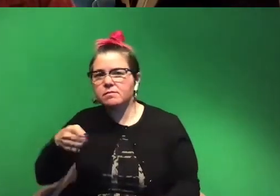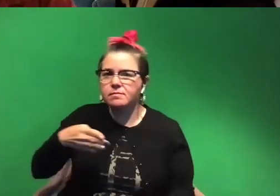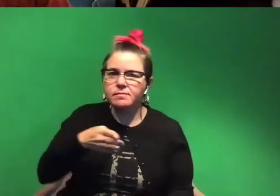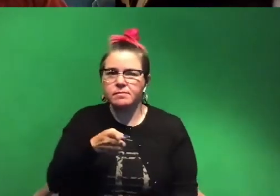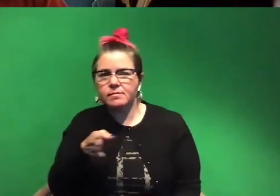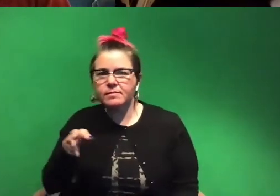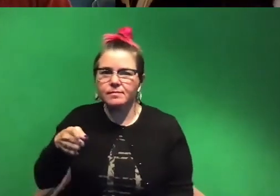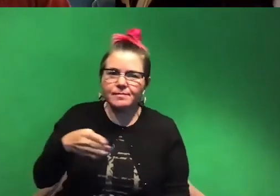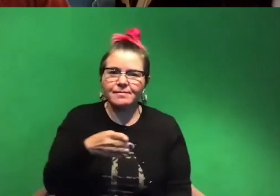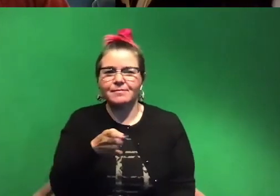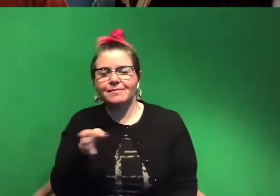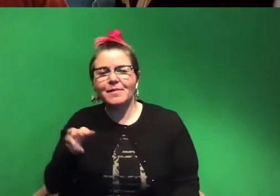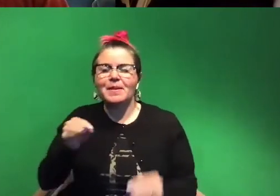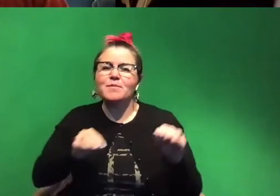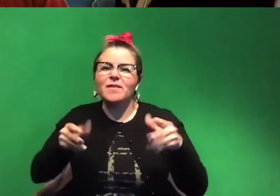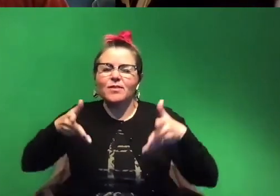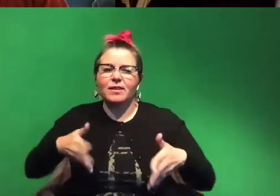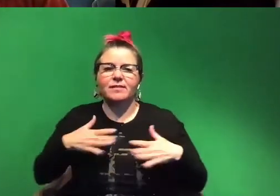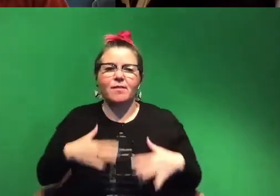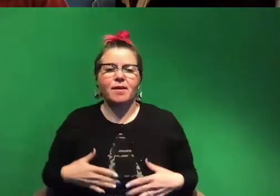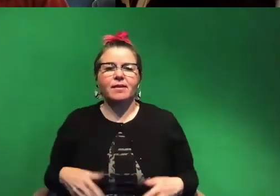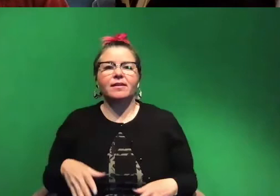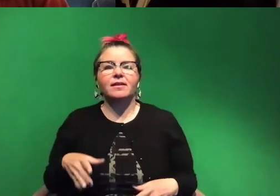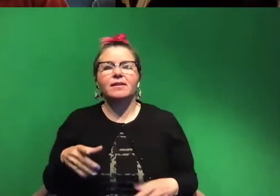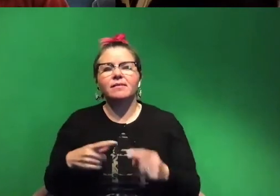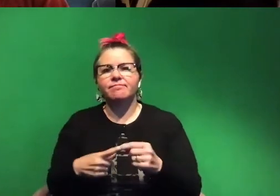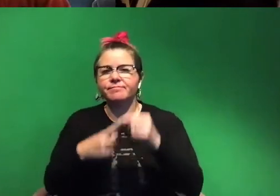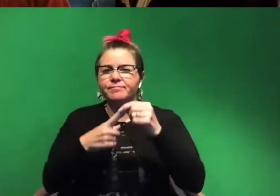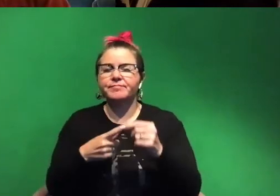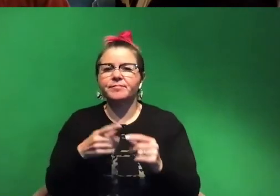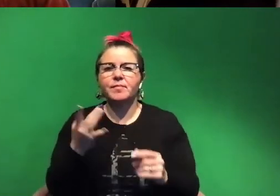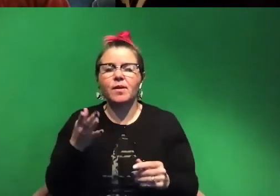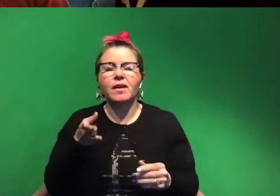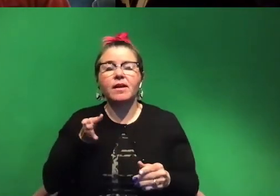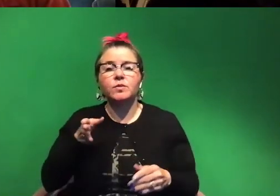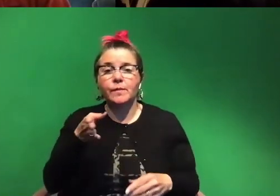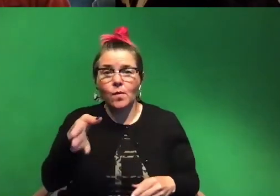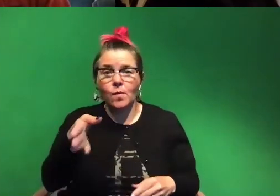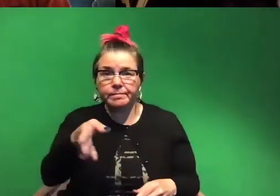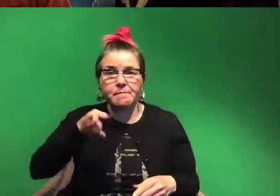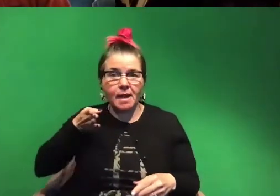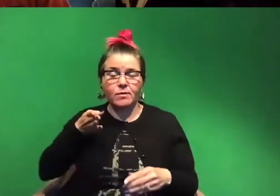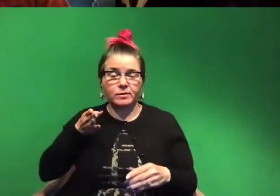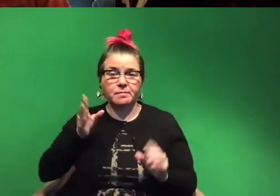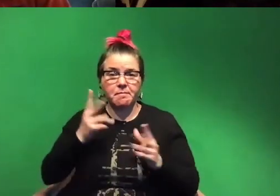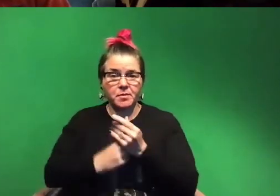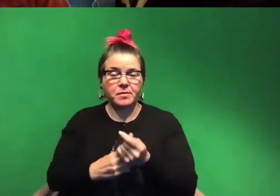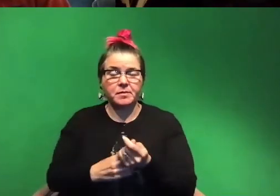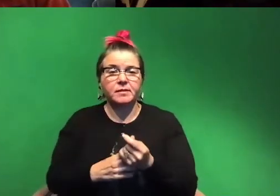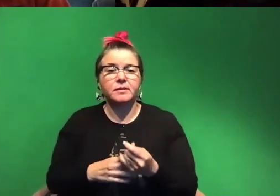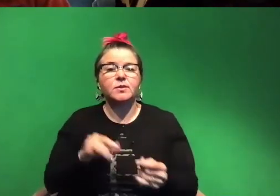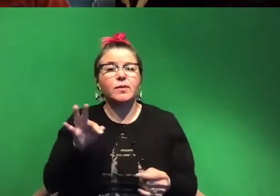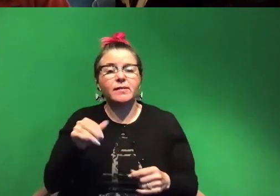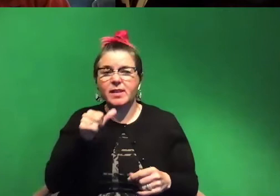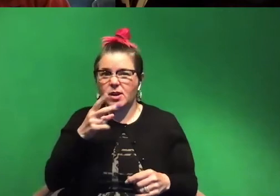then moving the rest of their body. But they're pretty unique because they can swim forwards and backwards. So if they don't see the